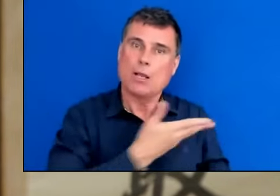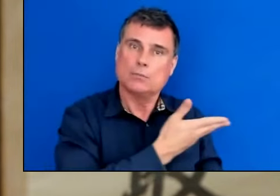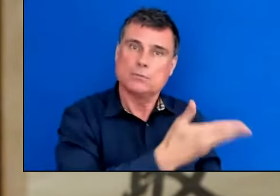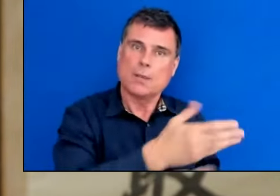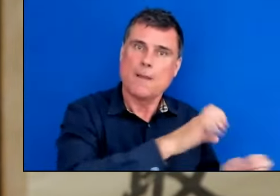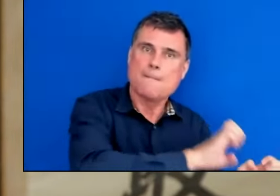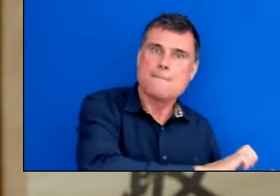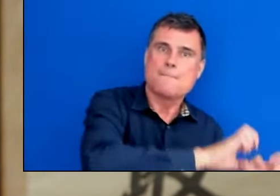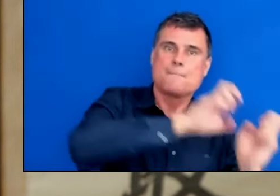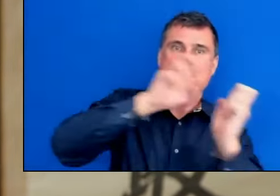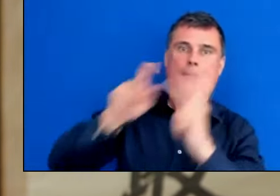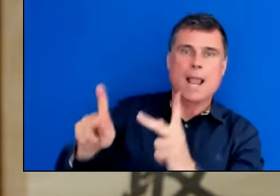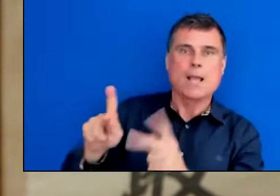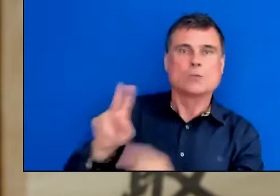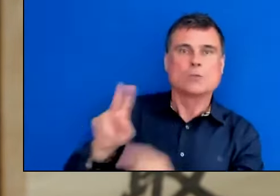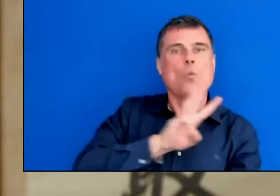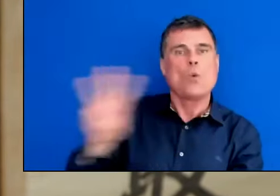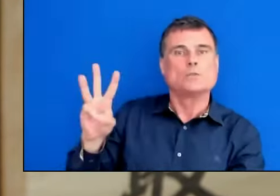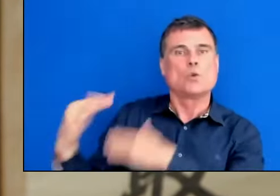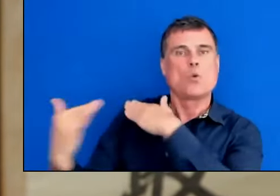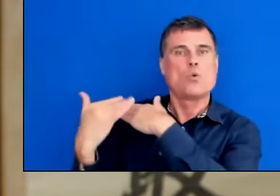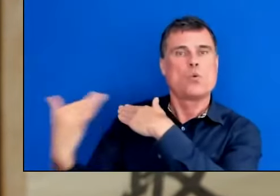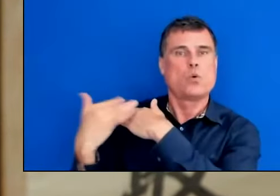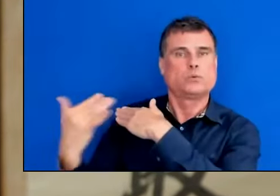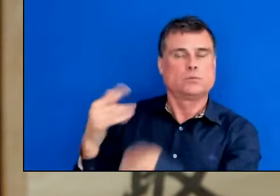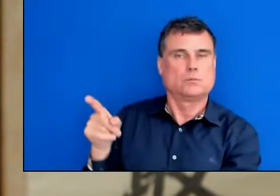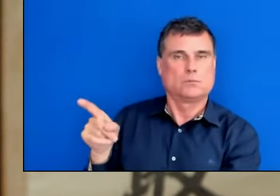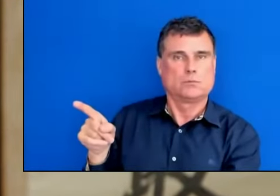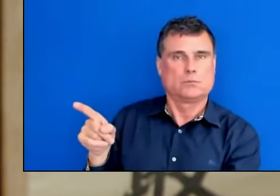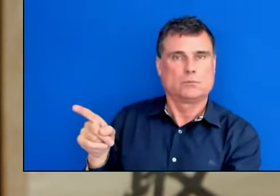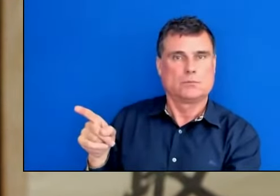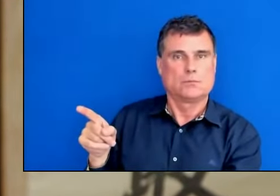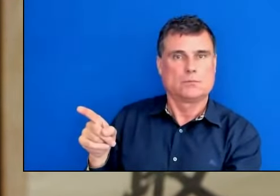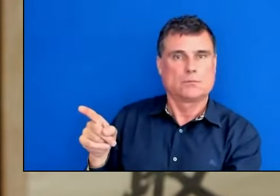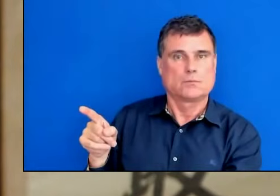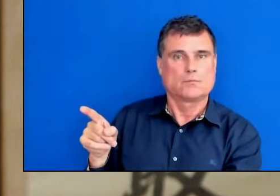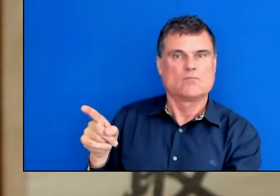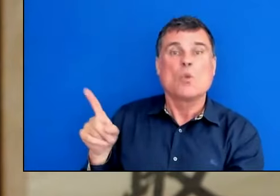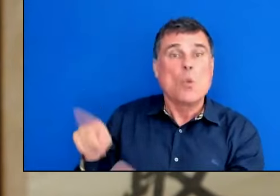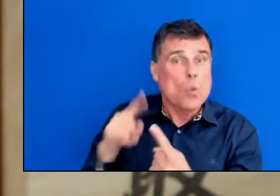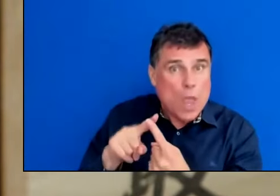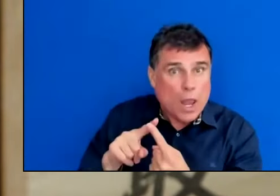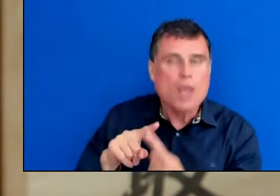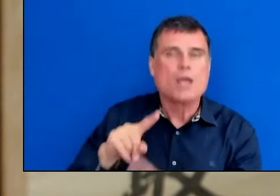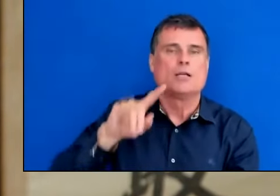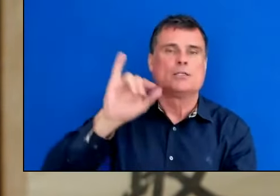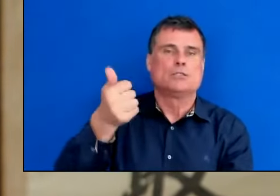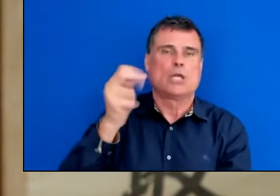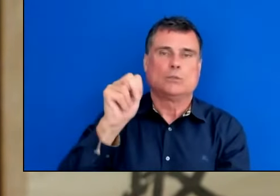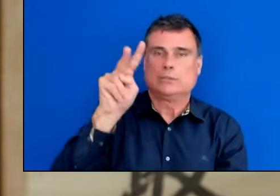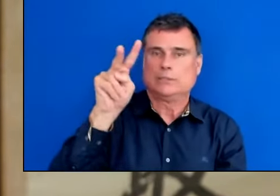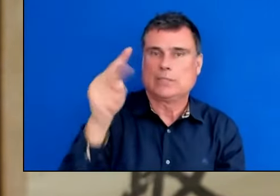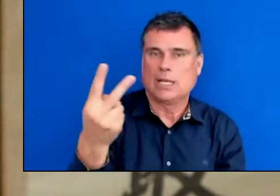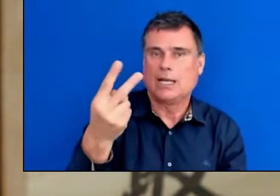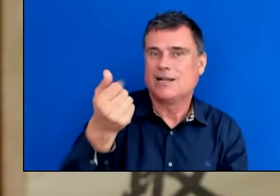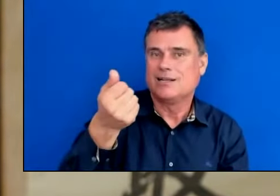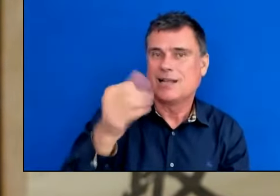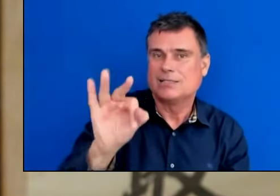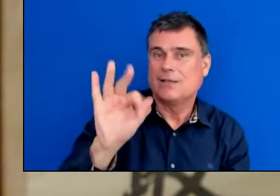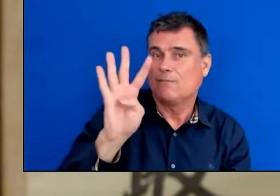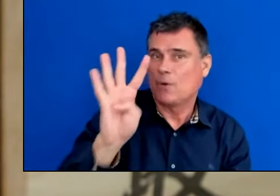to return to the coast, West Coast, as early as January